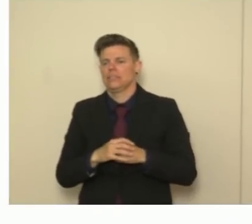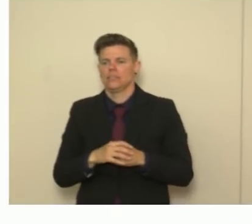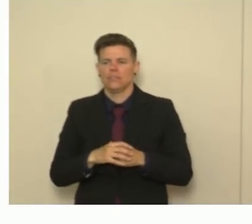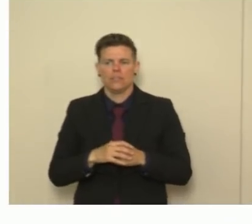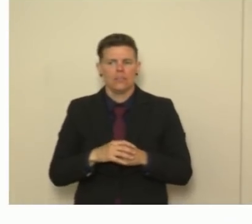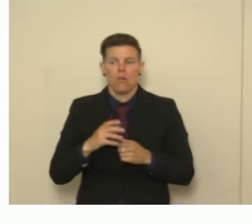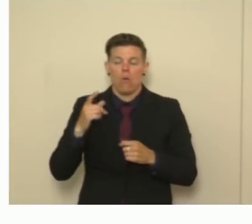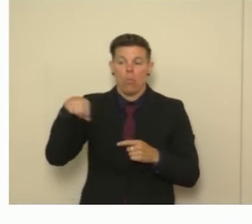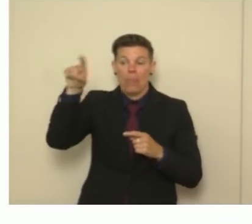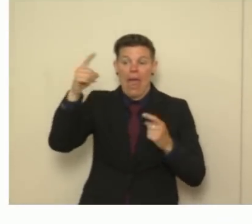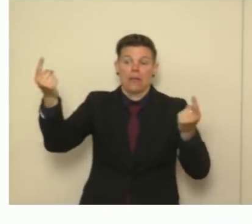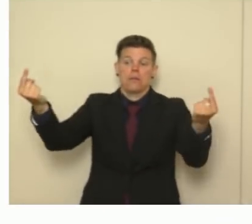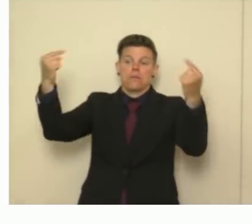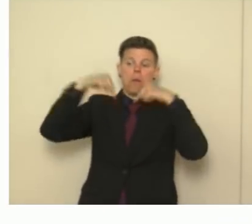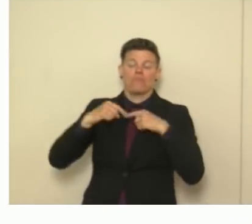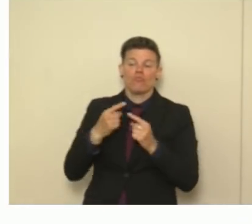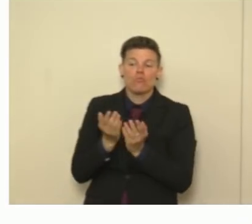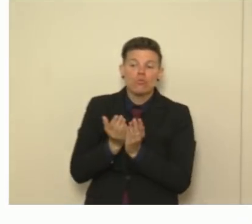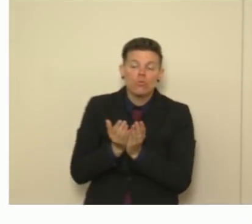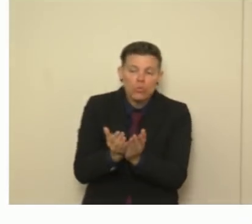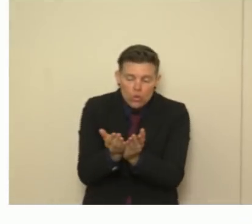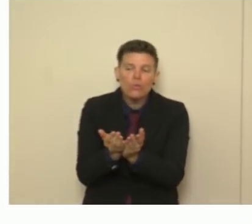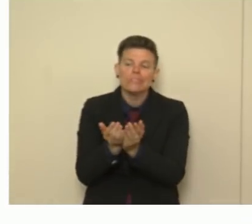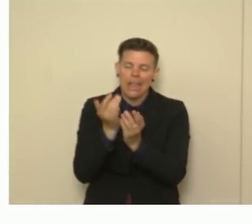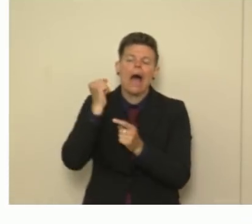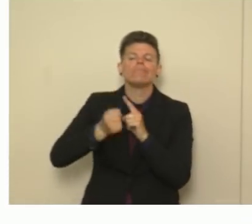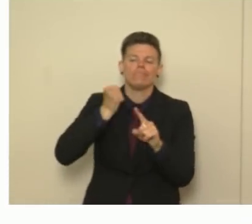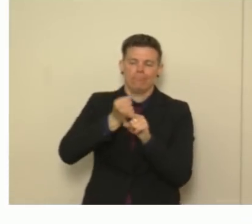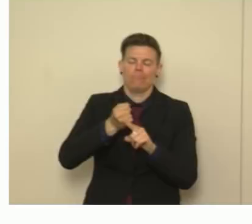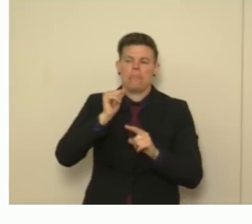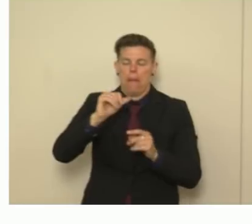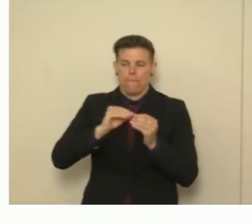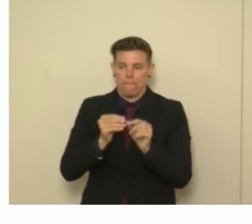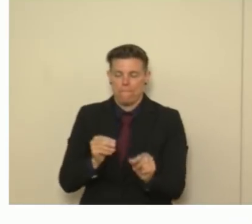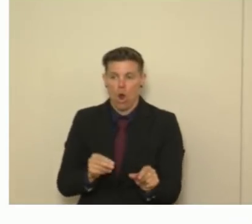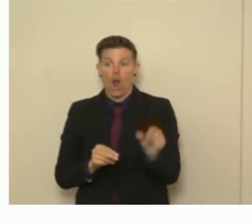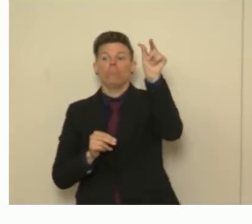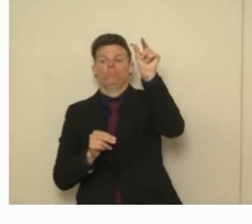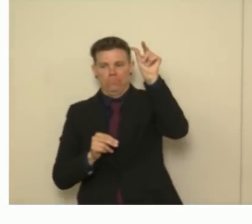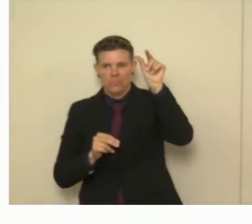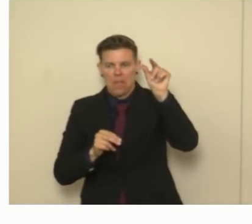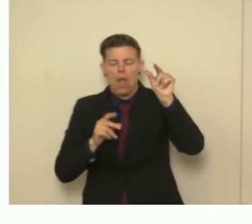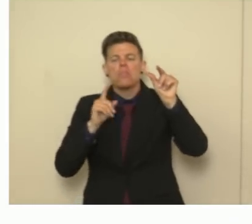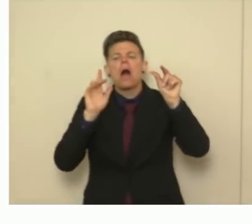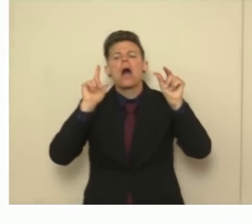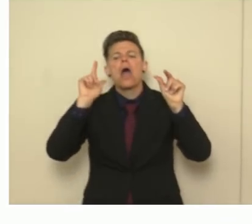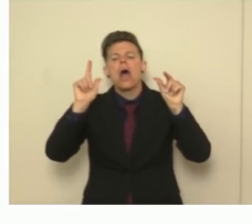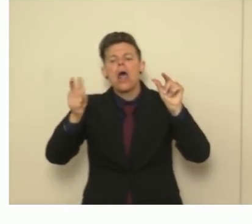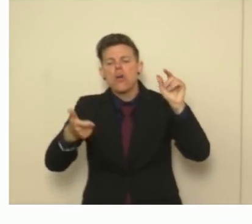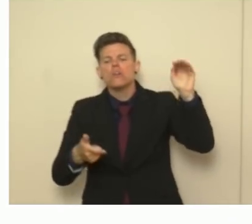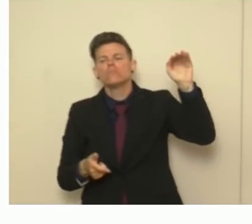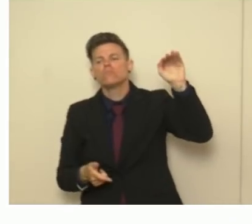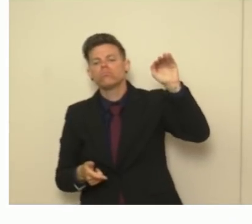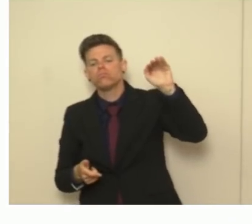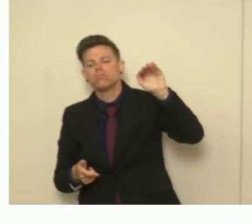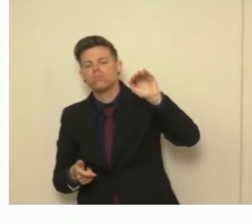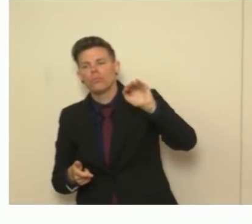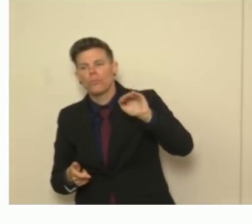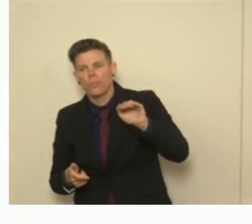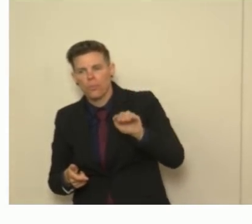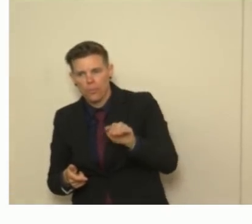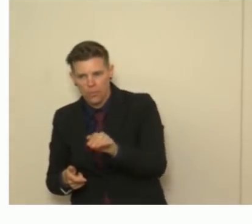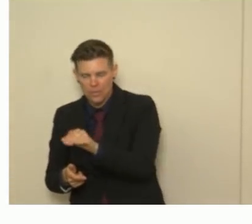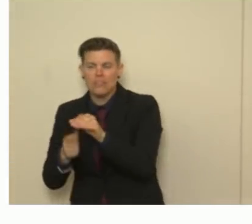they had the case. But that drastically fell off over the course of a month. There was a travel ban. You can see it was